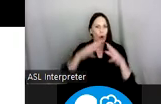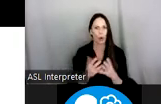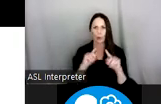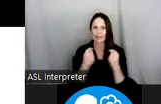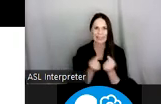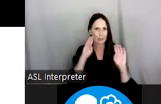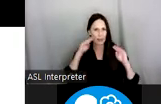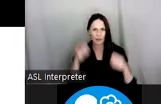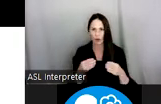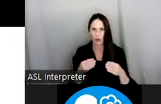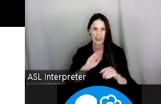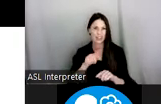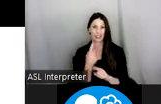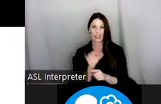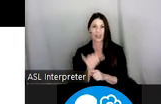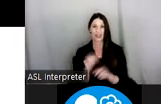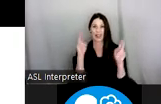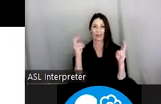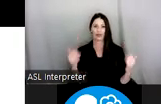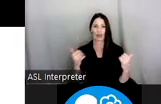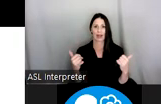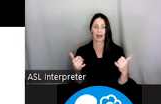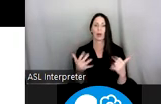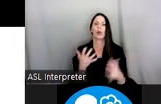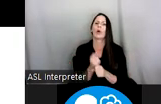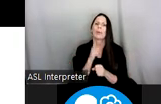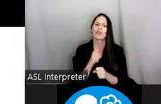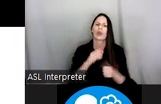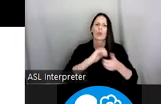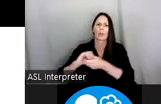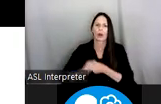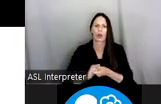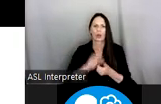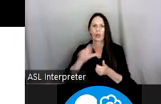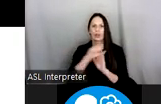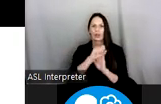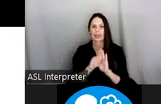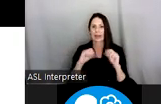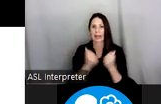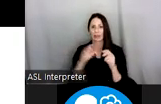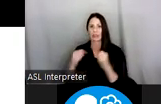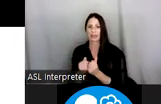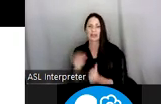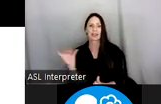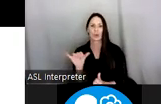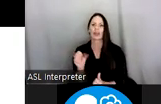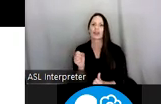right now, but we want to make sure that we're partnering with our other state agencies as well so that they are doing similar work.